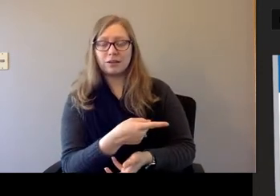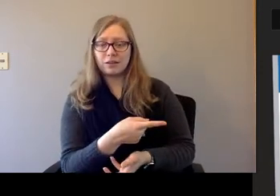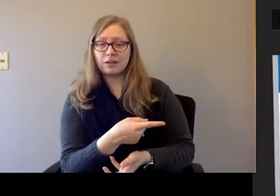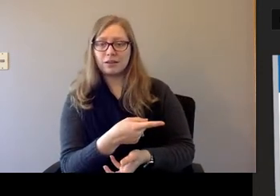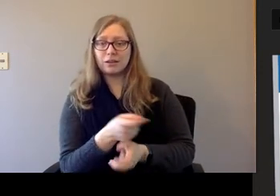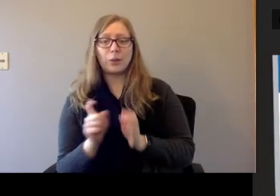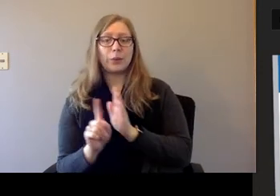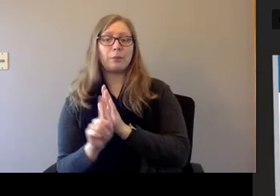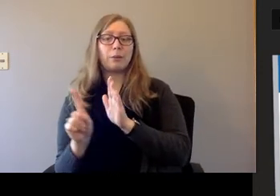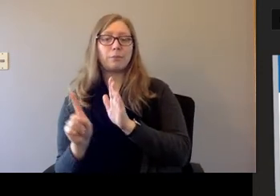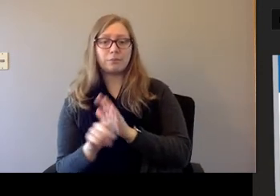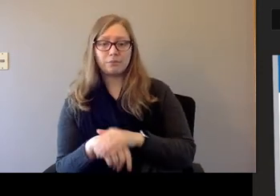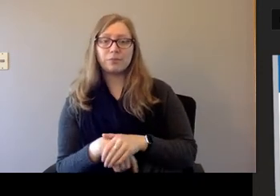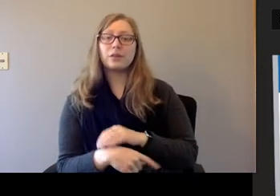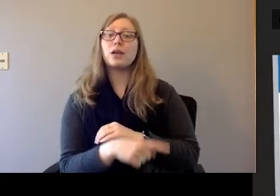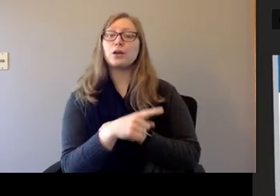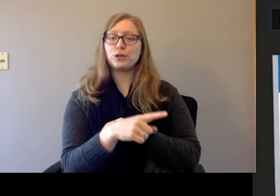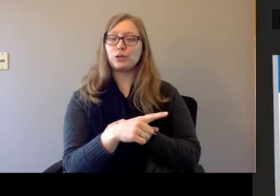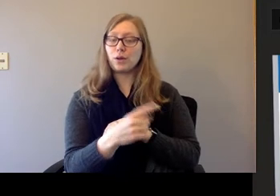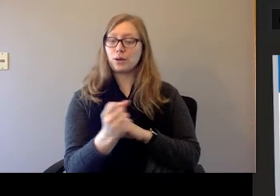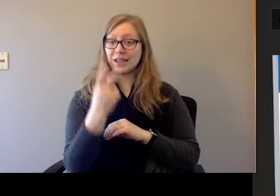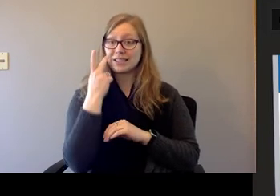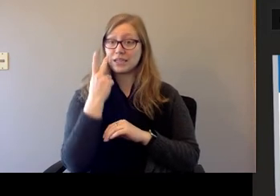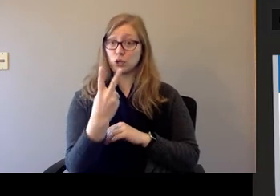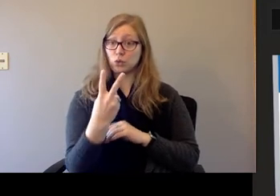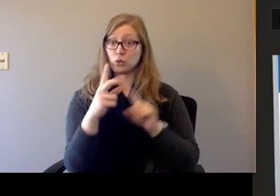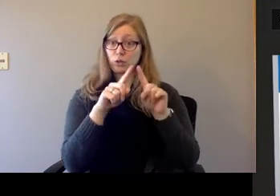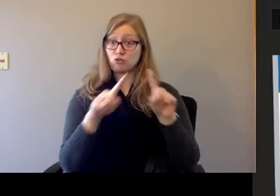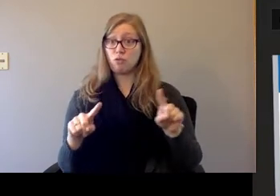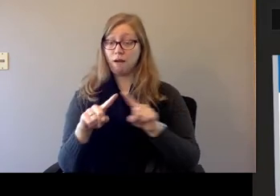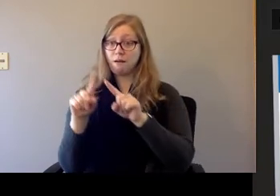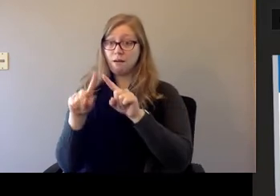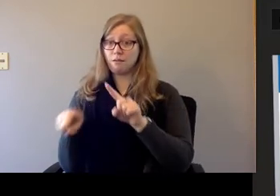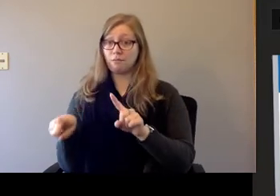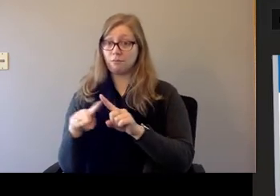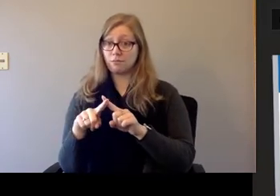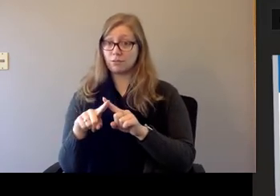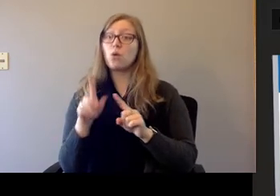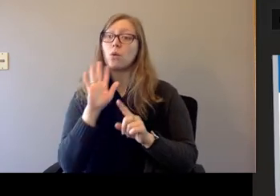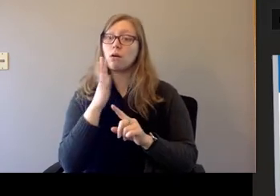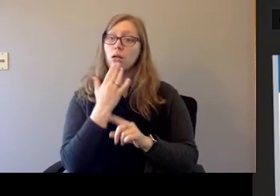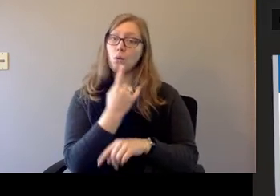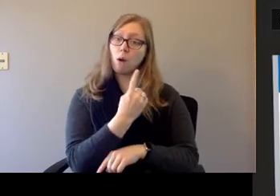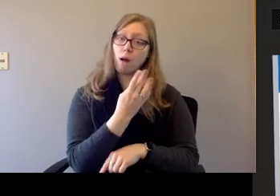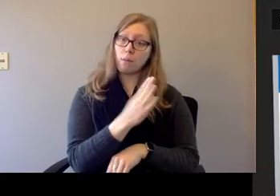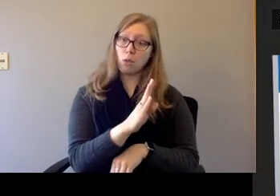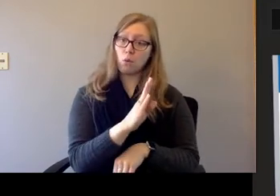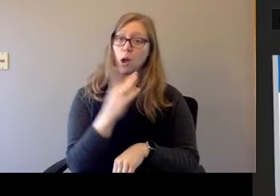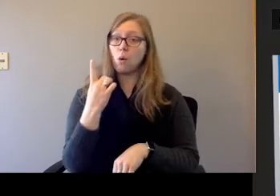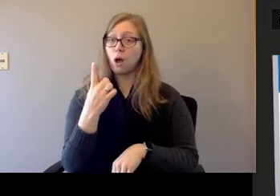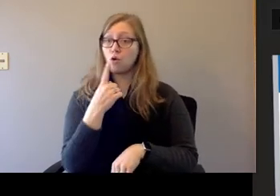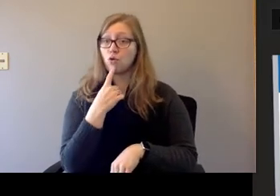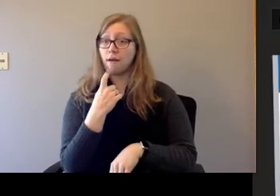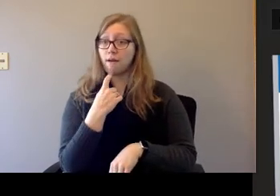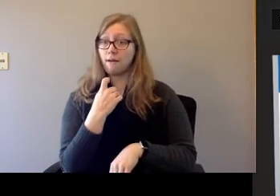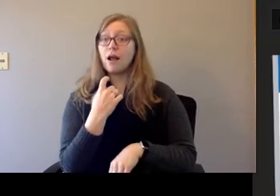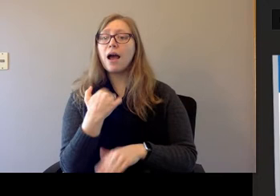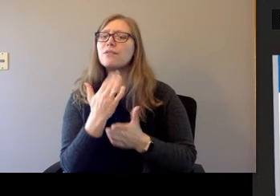color one triangle blue, just shaded in, the other one red. And we do have some information about